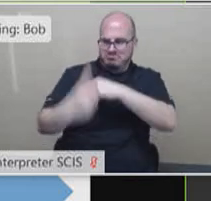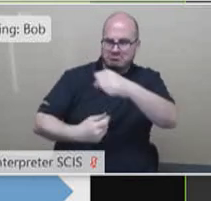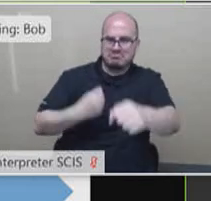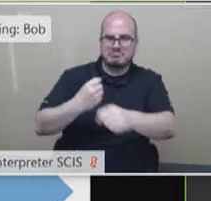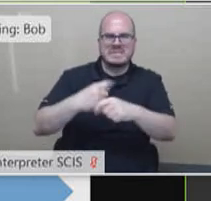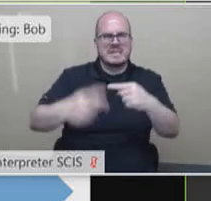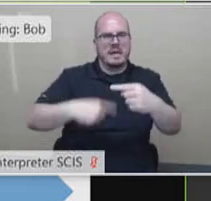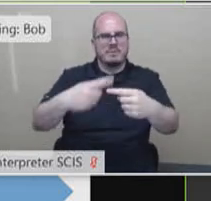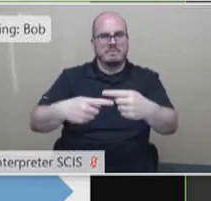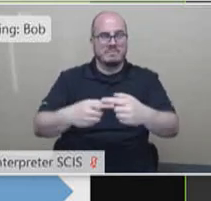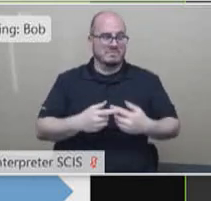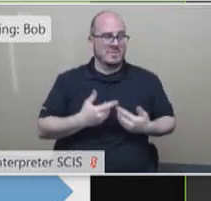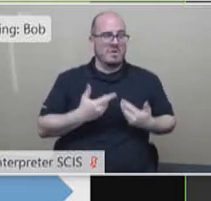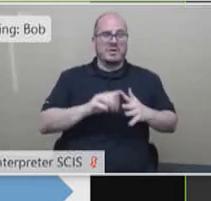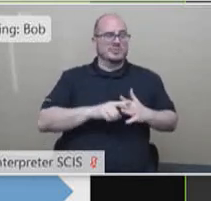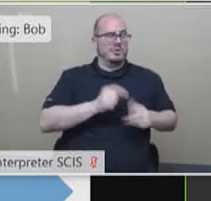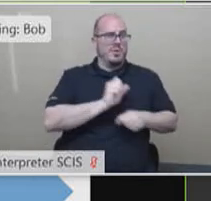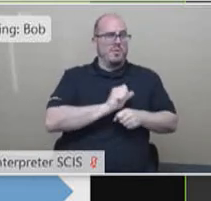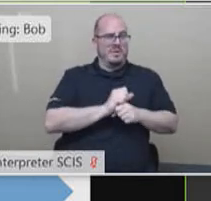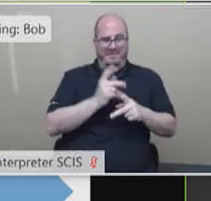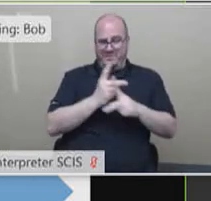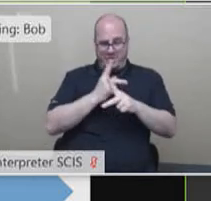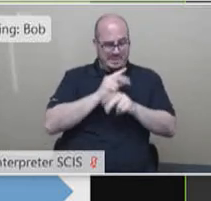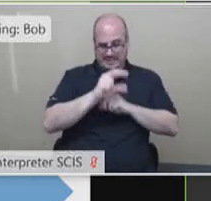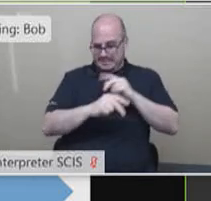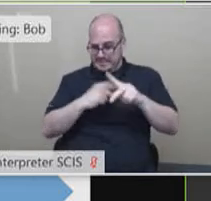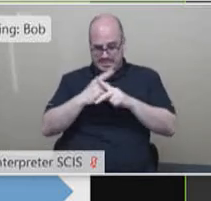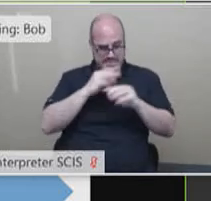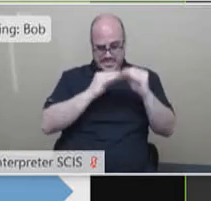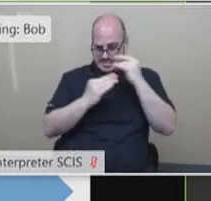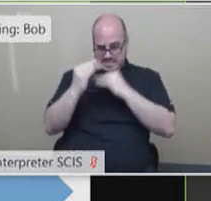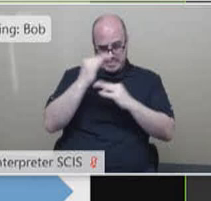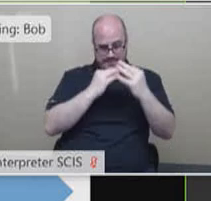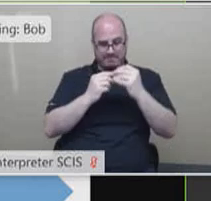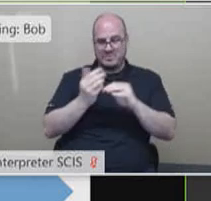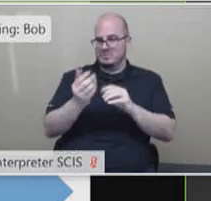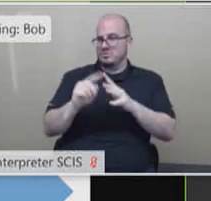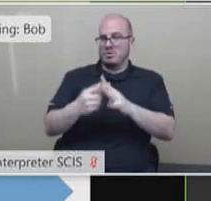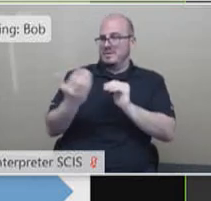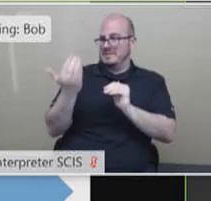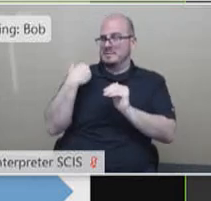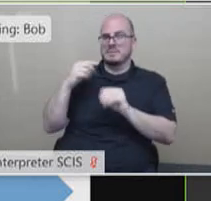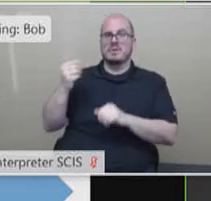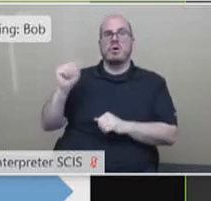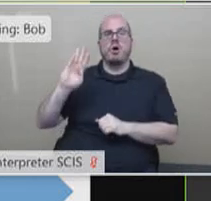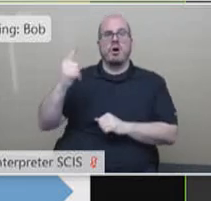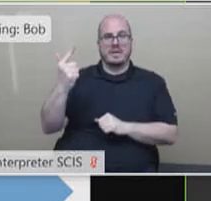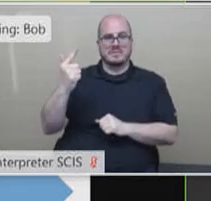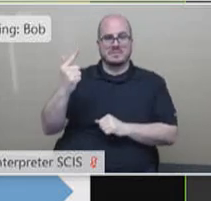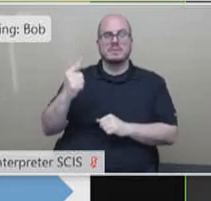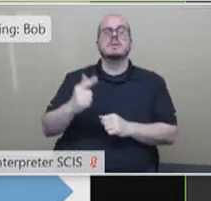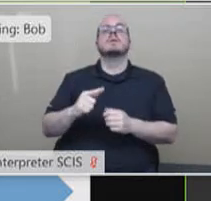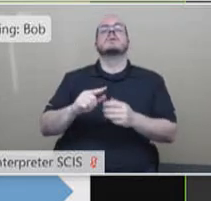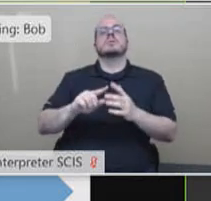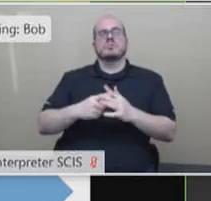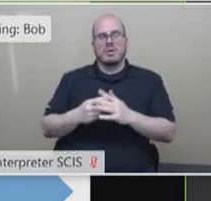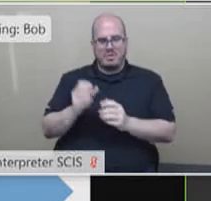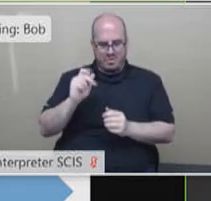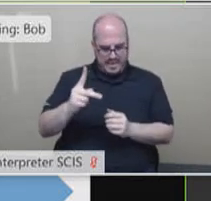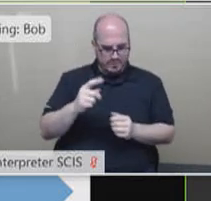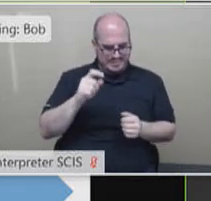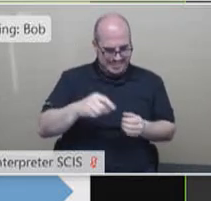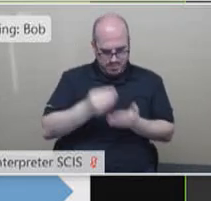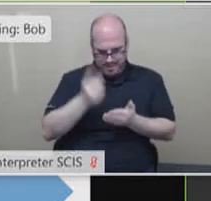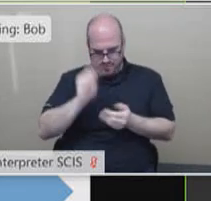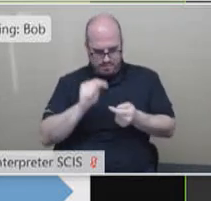actually start the work on the fiscal 2021 budget. We started last August. We build a baseline budget and we build